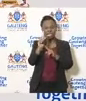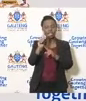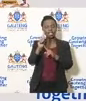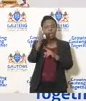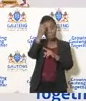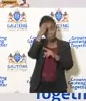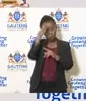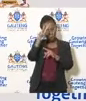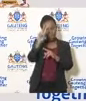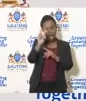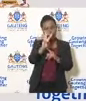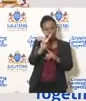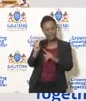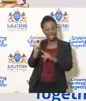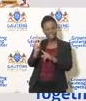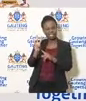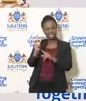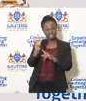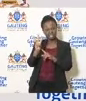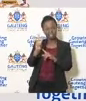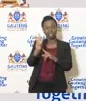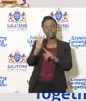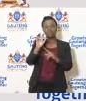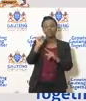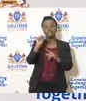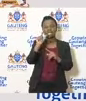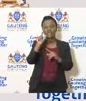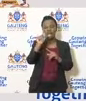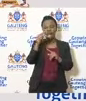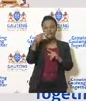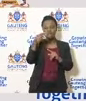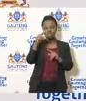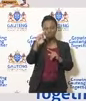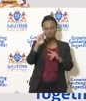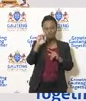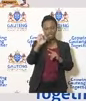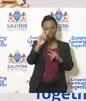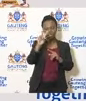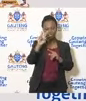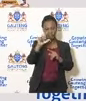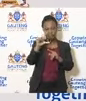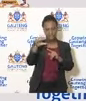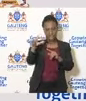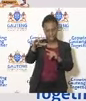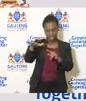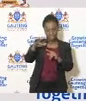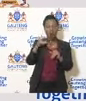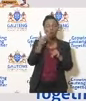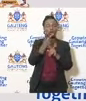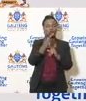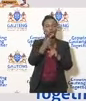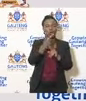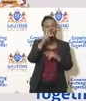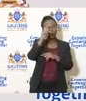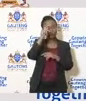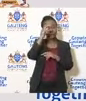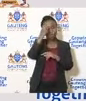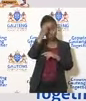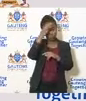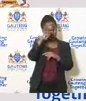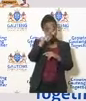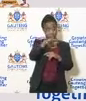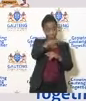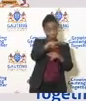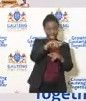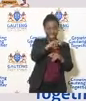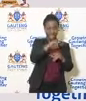to Atteridgeville. But there would also be another area in Tshwane that would be of concern to us, that